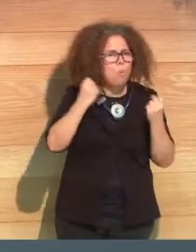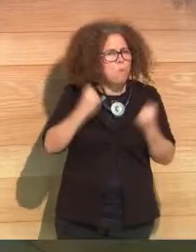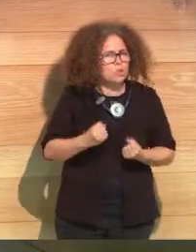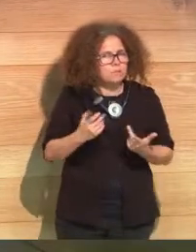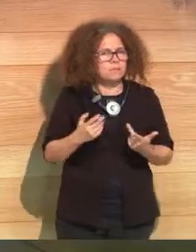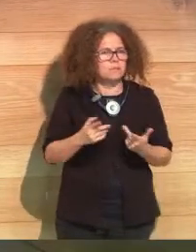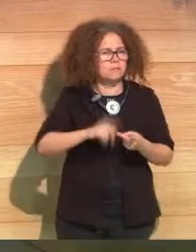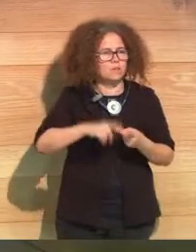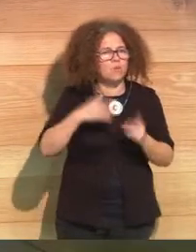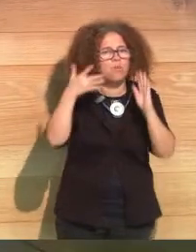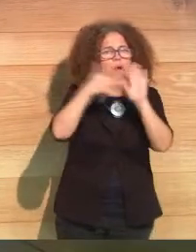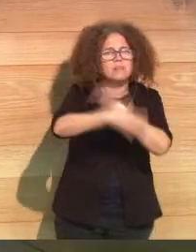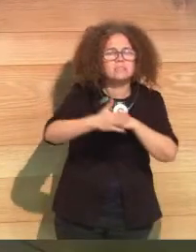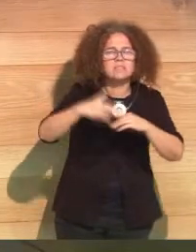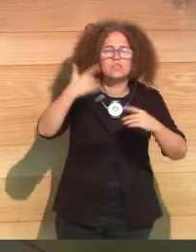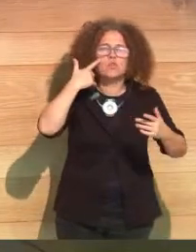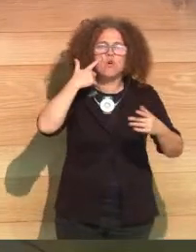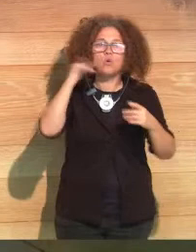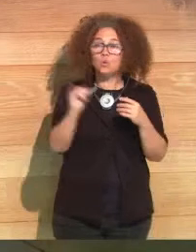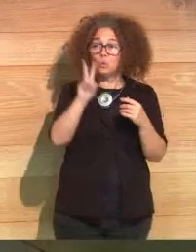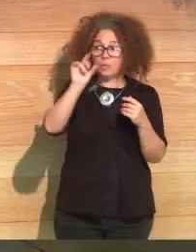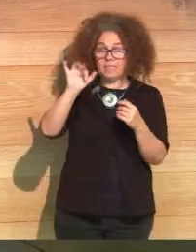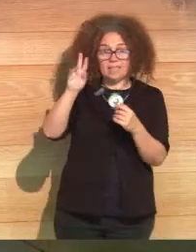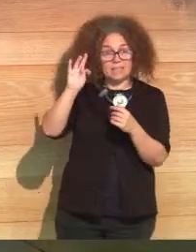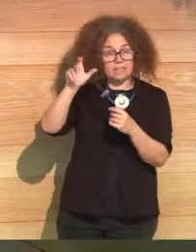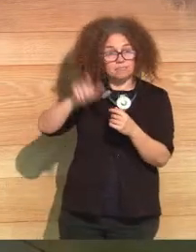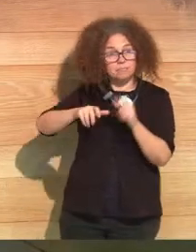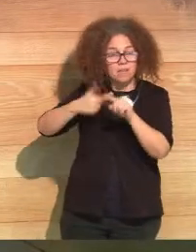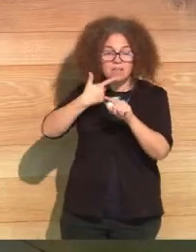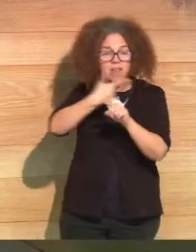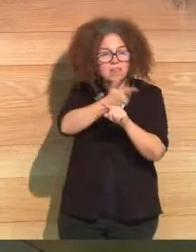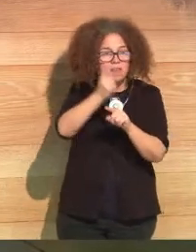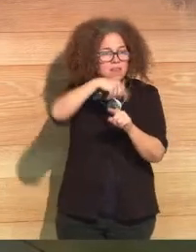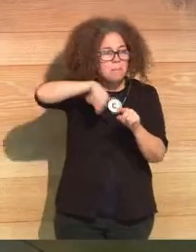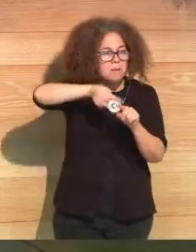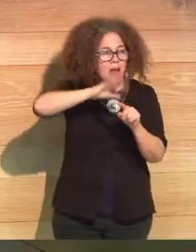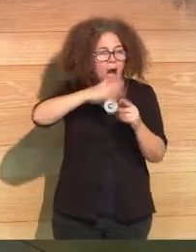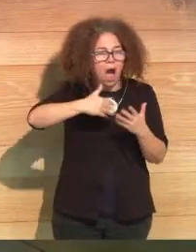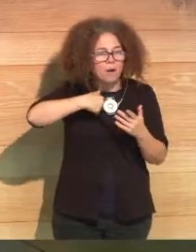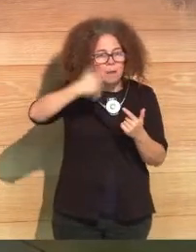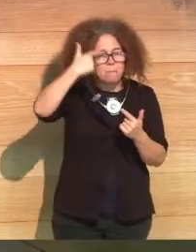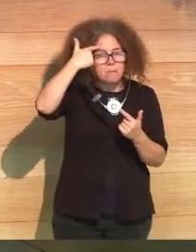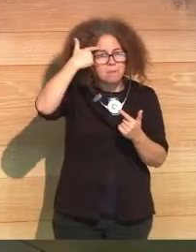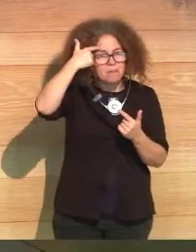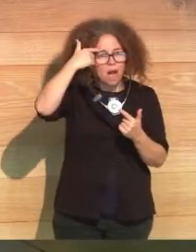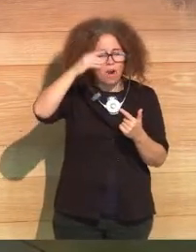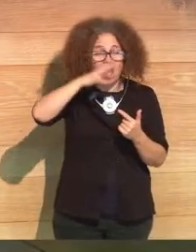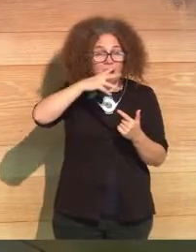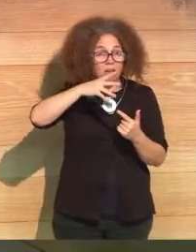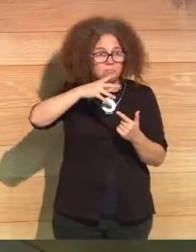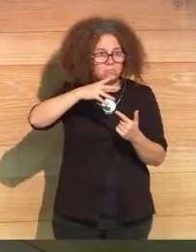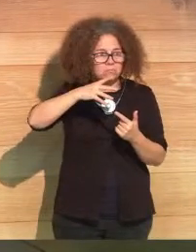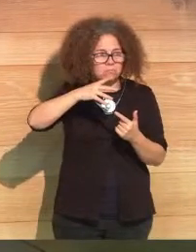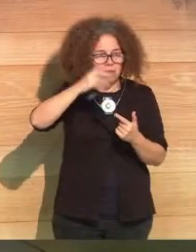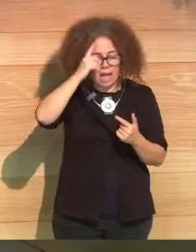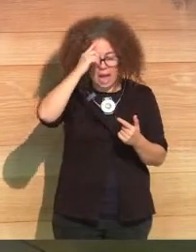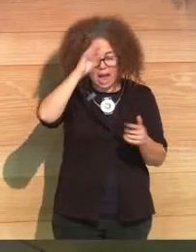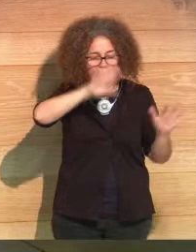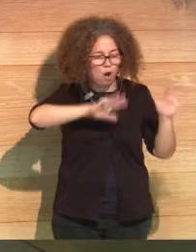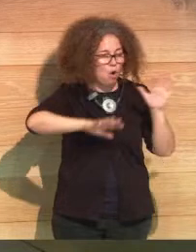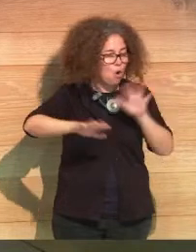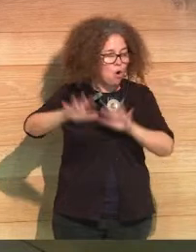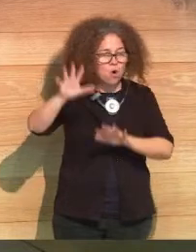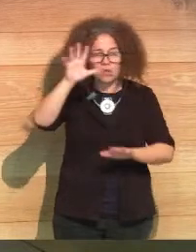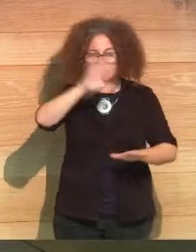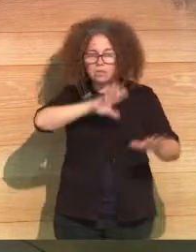described, right now our state of mind is a little bit chaotic because not just, so there's